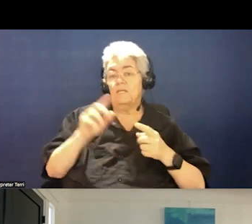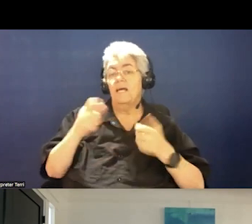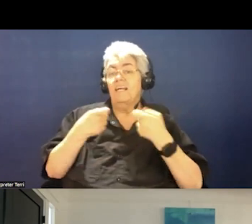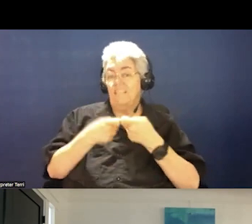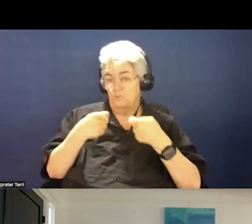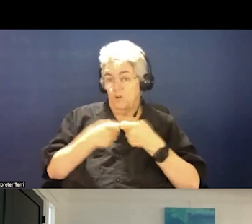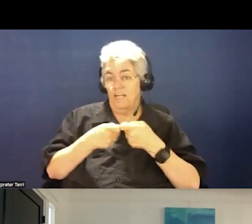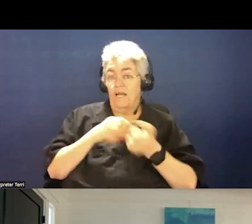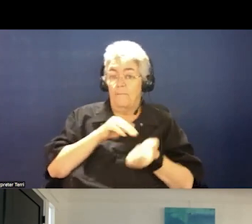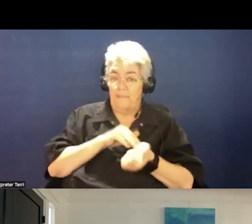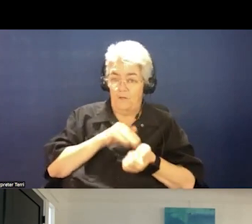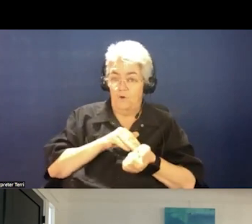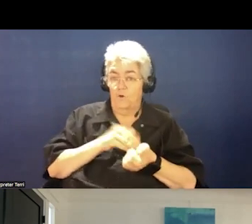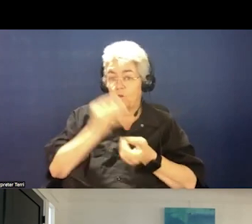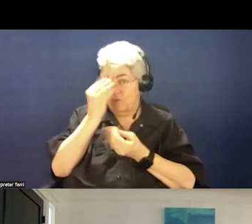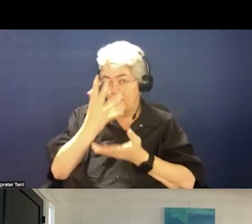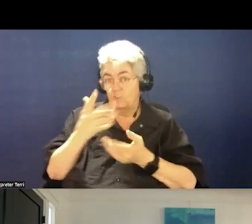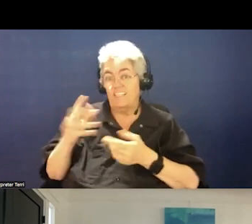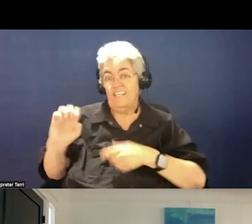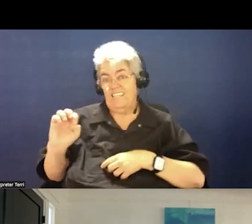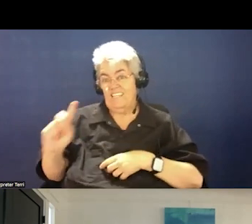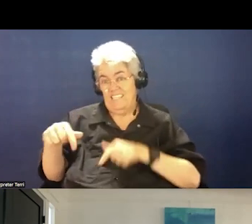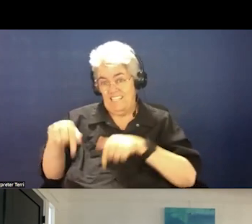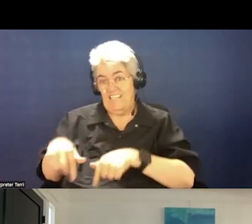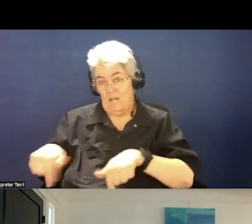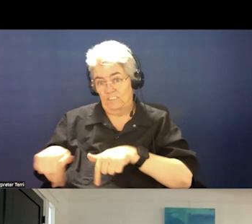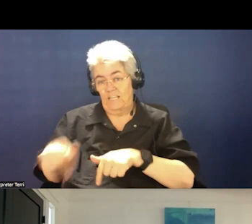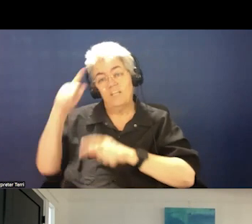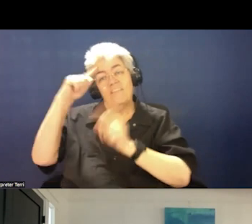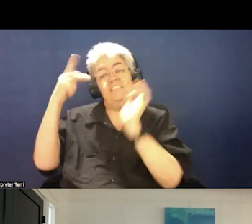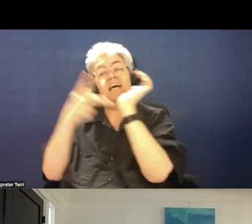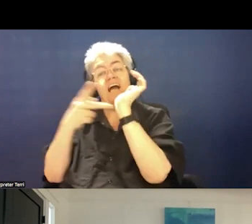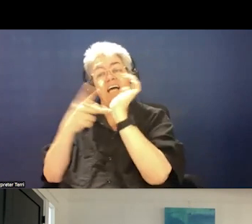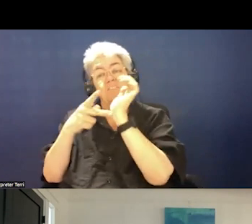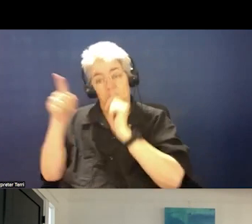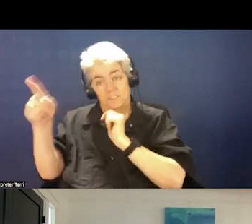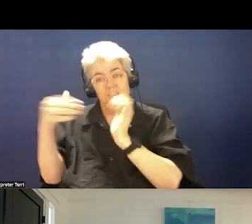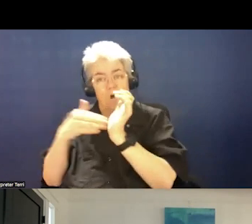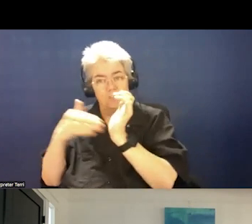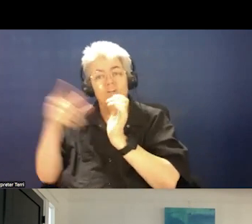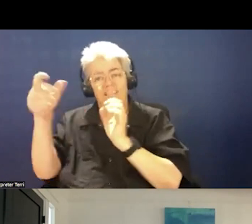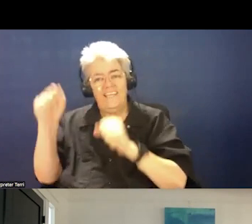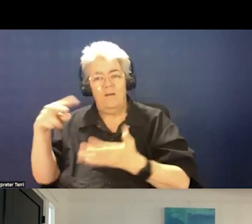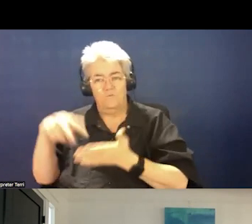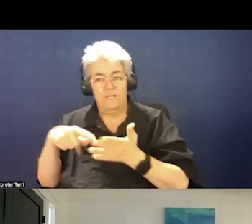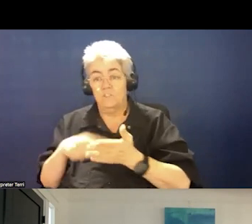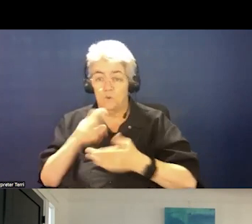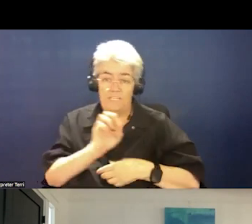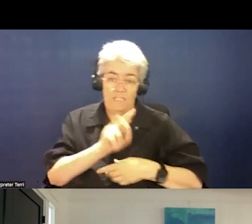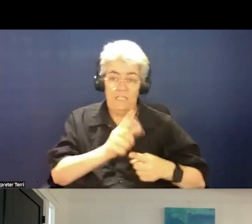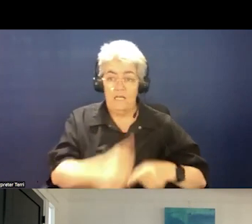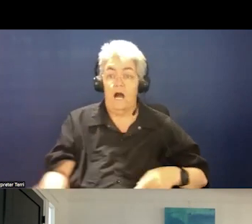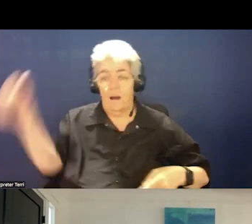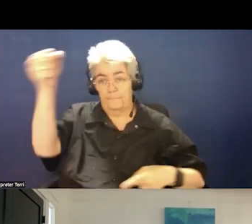record that they use in the ED downstairs, our psychiatrists have access to that. So if it is a kid that comes up from the ED, we have kind of that shared